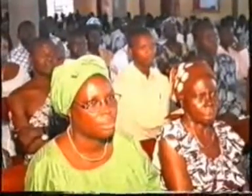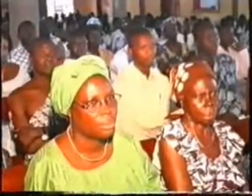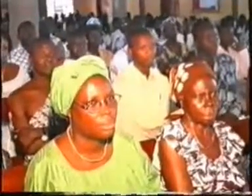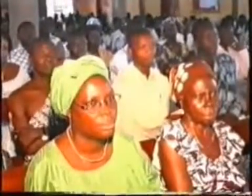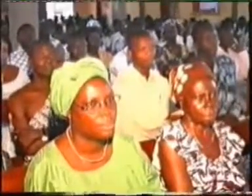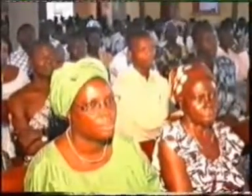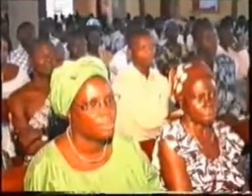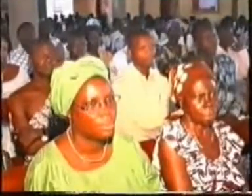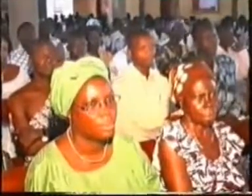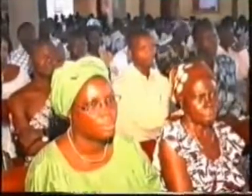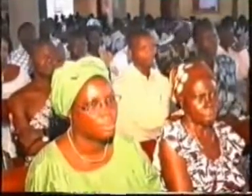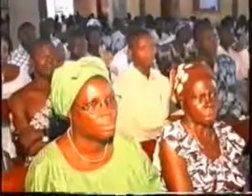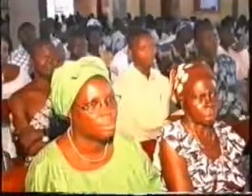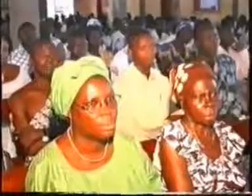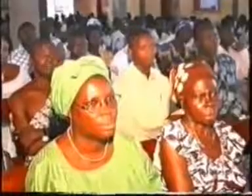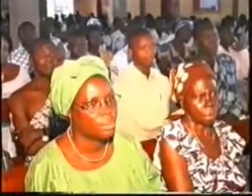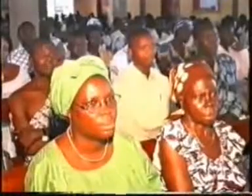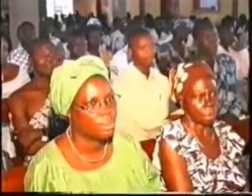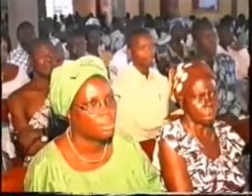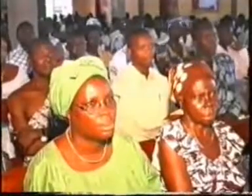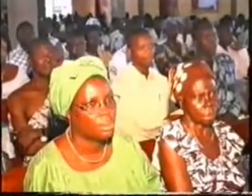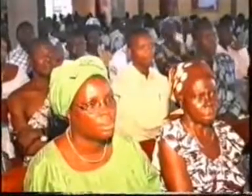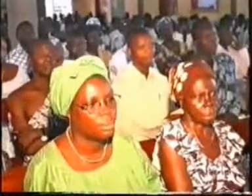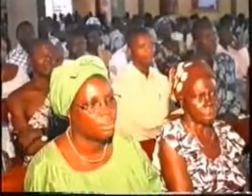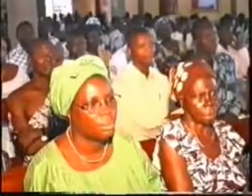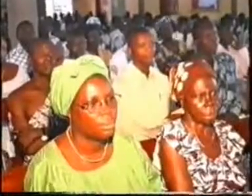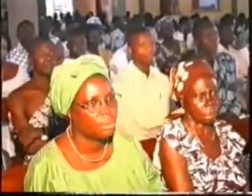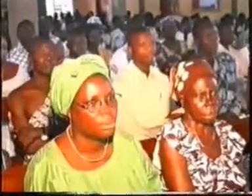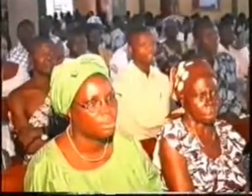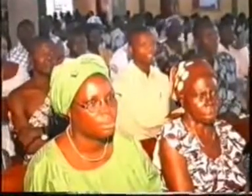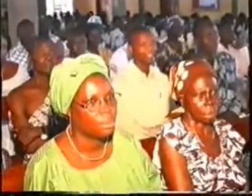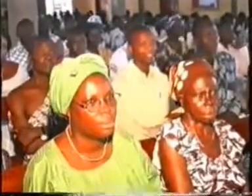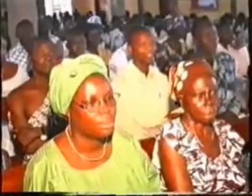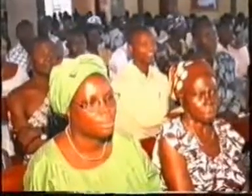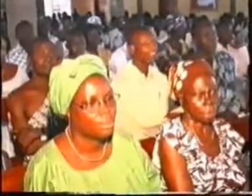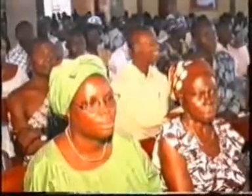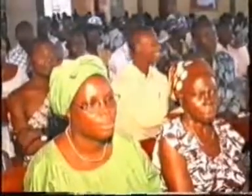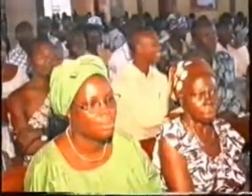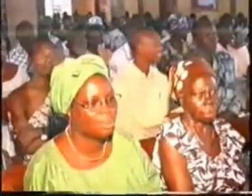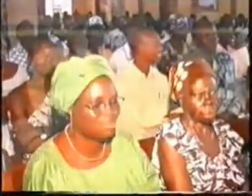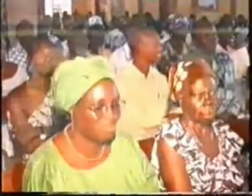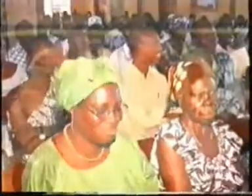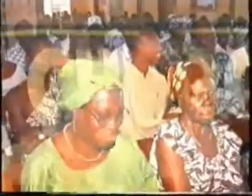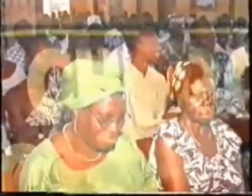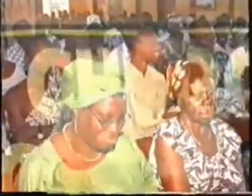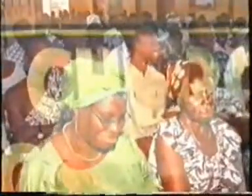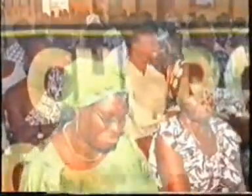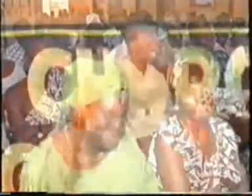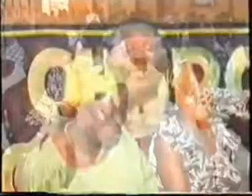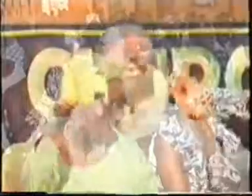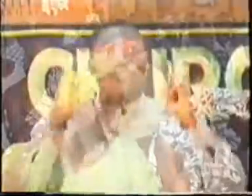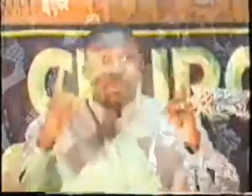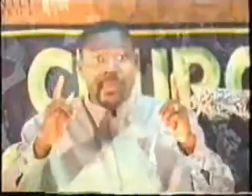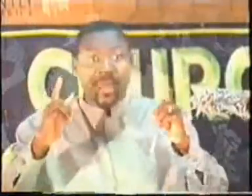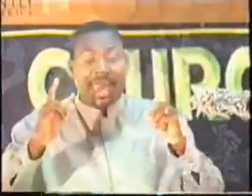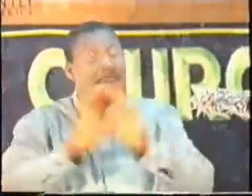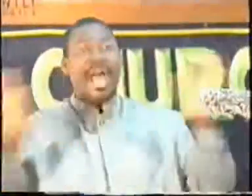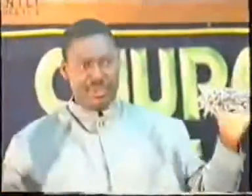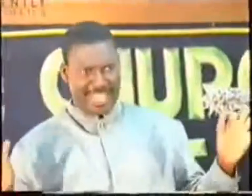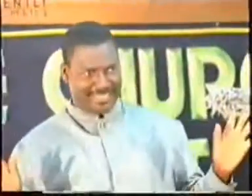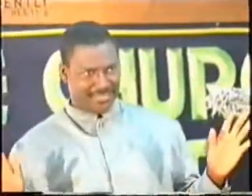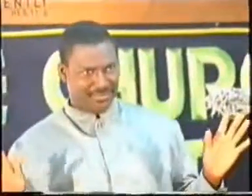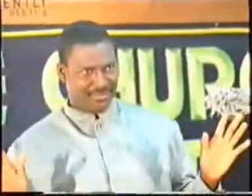Christianity e shaase on the day of Pentecost. Pentecost e da Acts chapter 2 and a Christosom